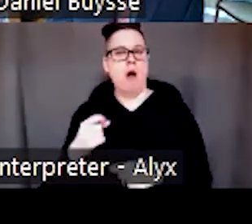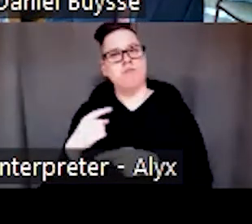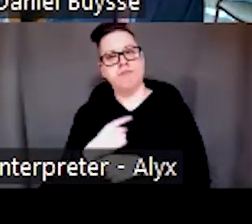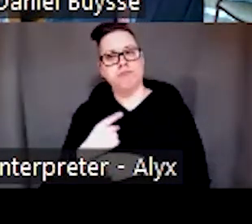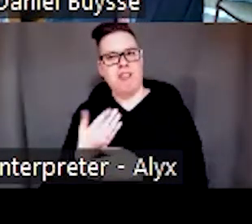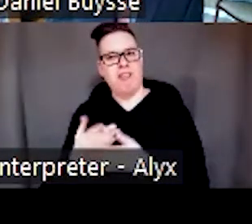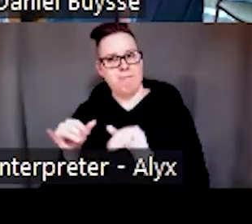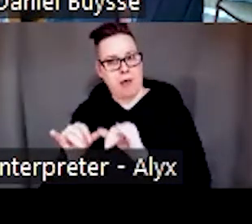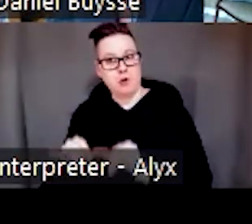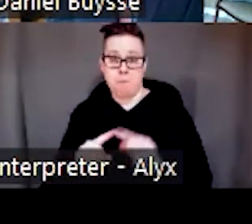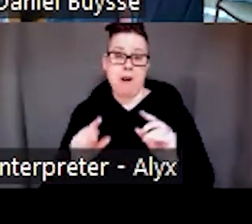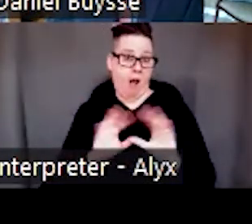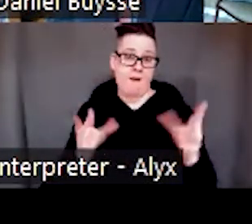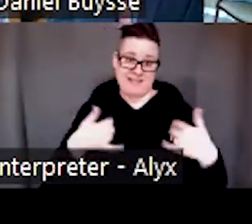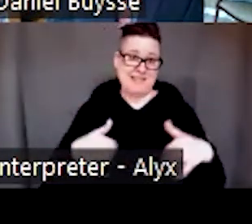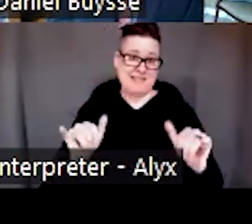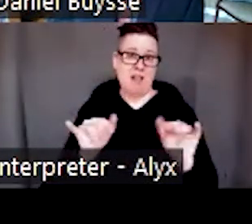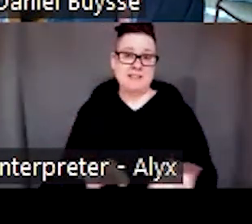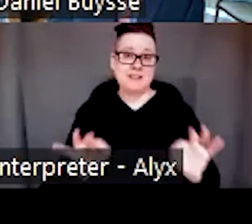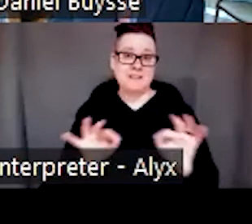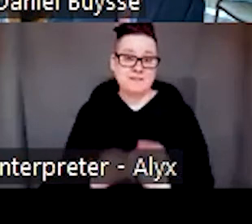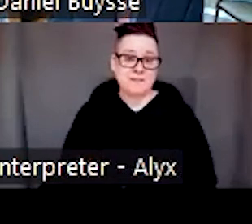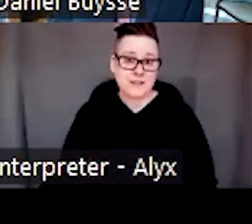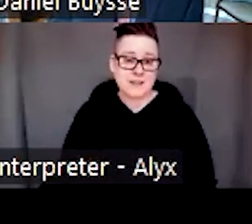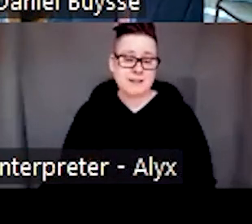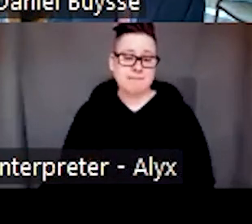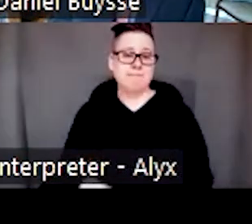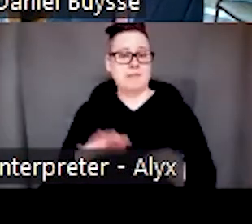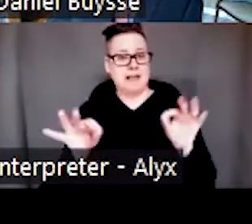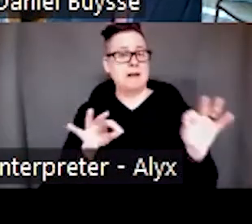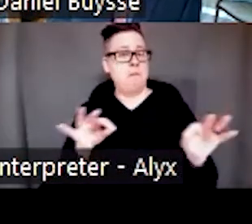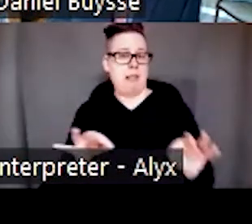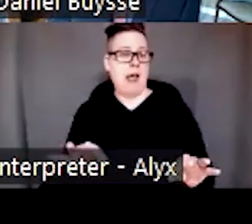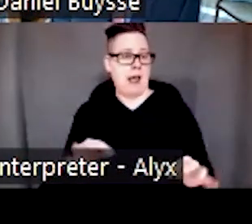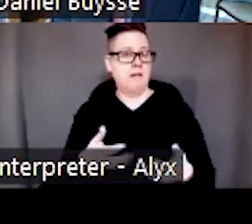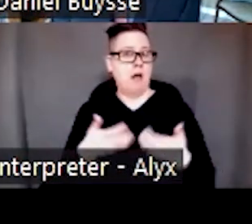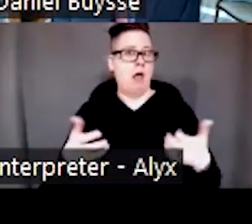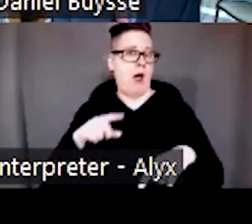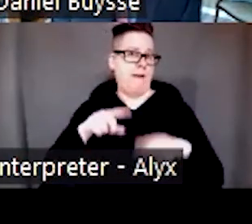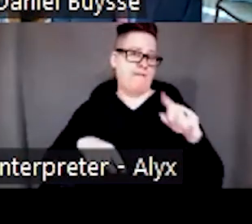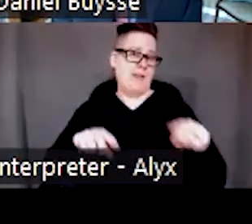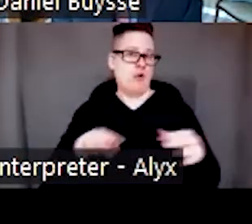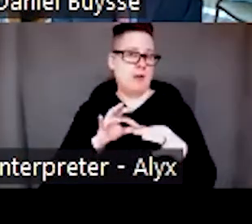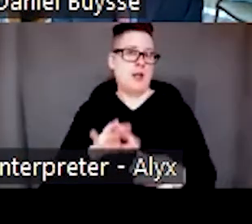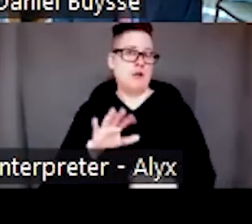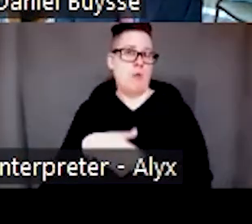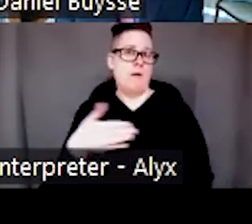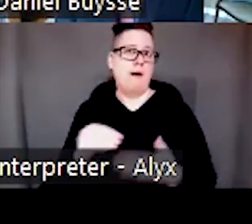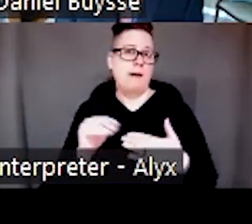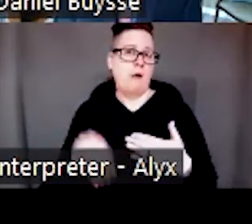but clearly significant and explaining a fair amount of the variation in mortality